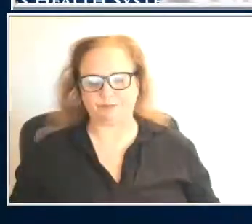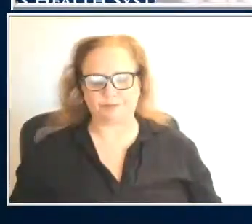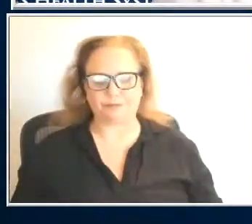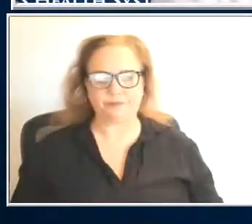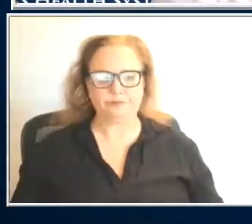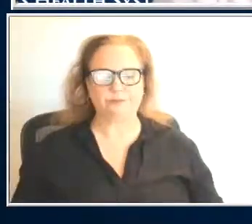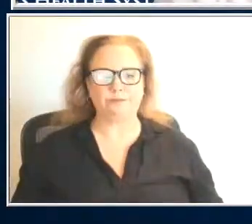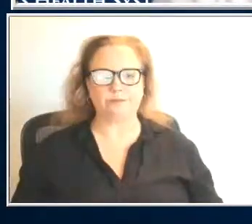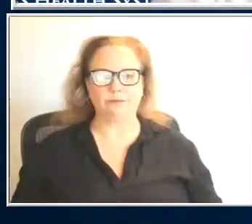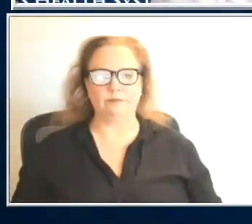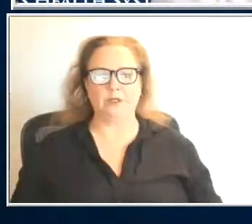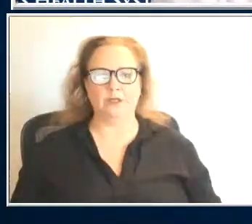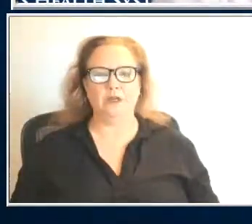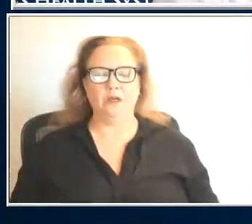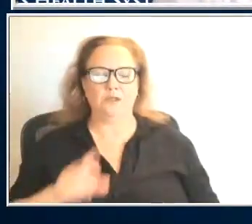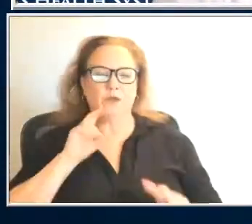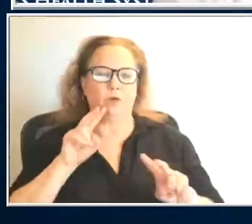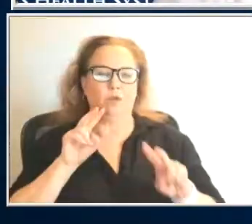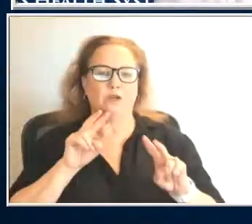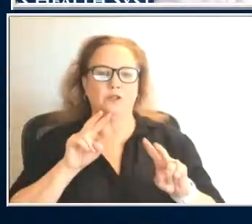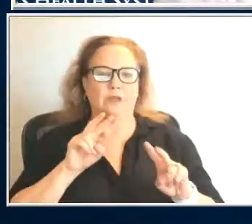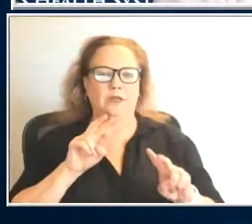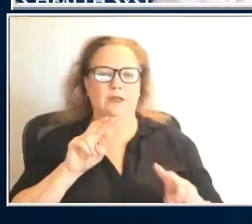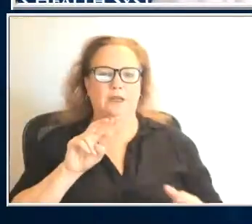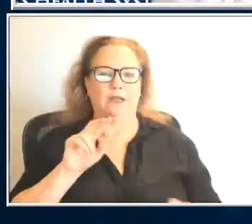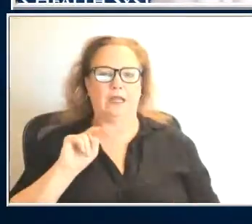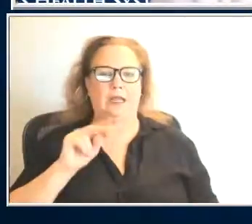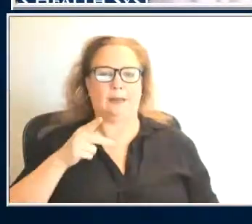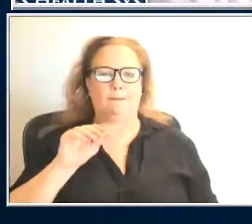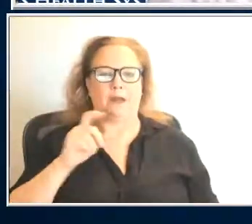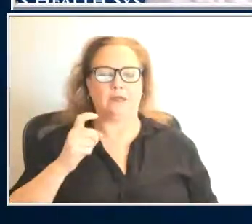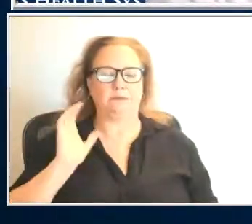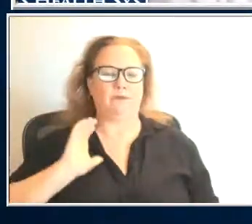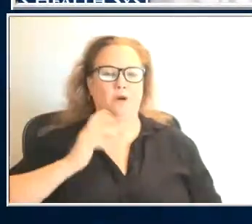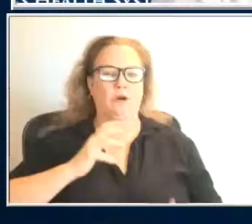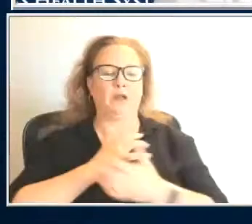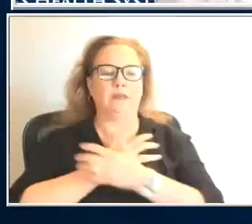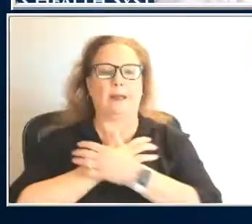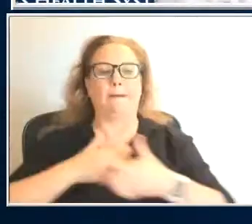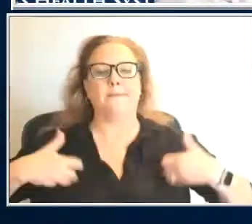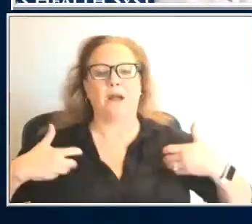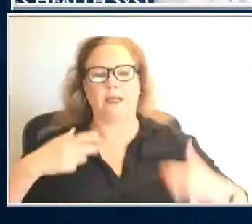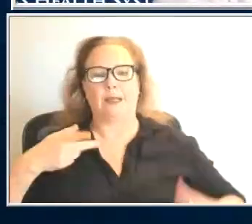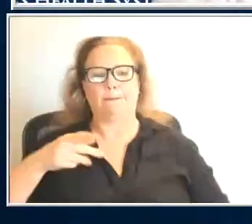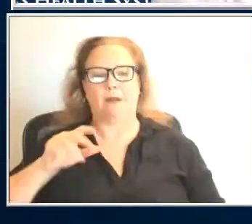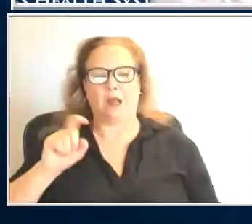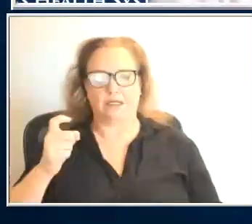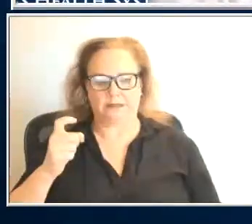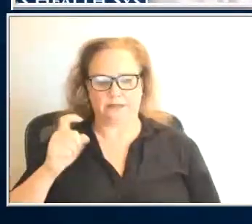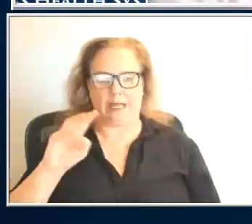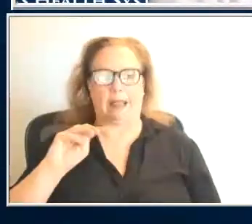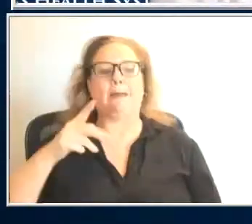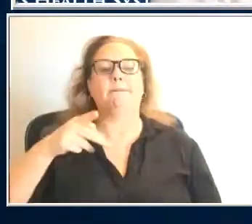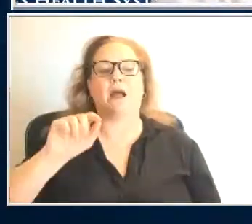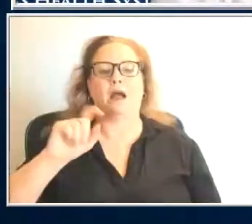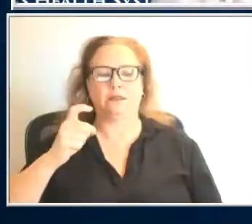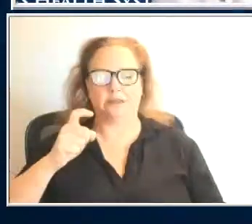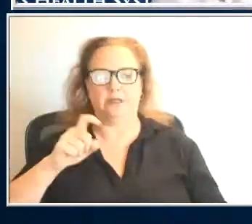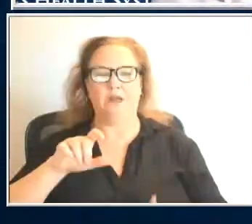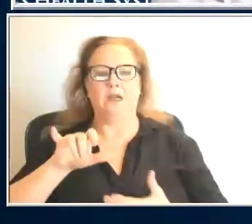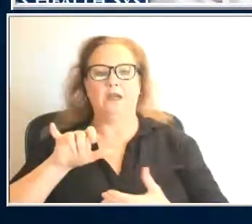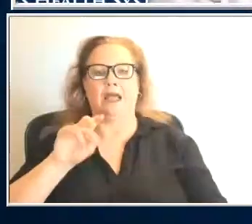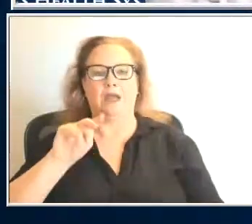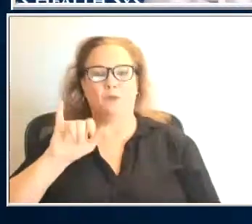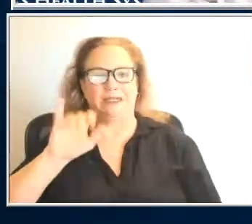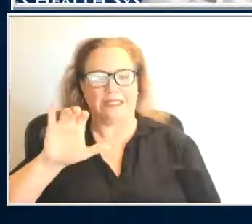we're keeping tabs on Mpox, which is formerly called monkeypox. There is a vaccine, still outbreaks going on in New York City and Ohio, though. Yeah,